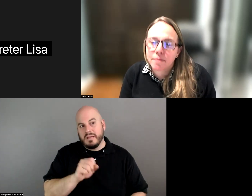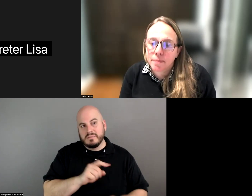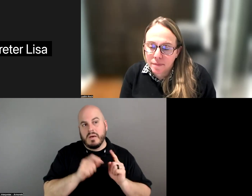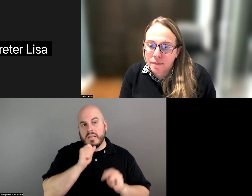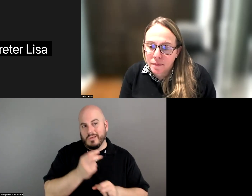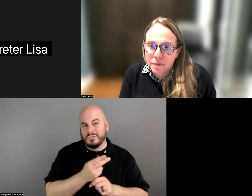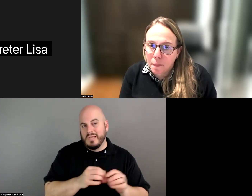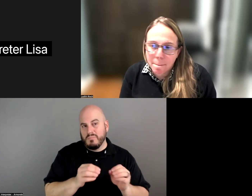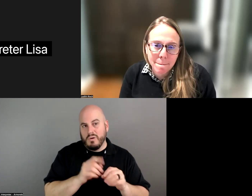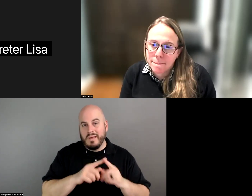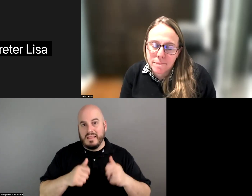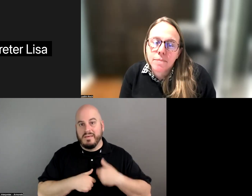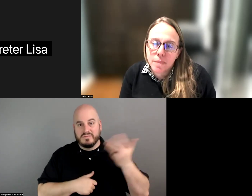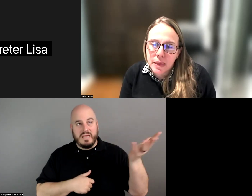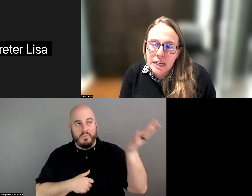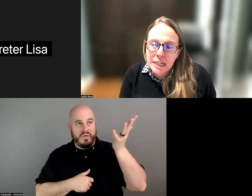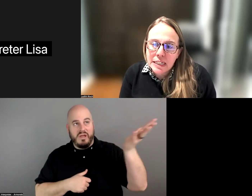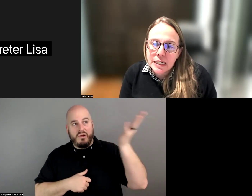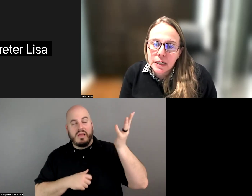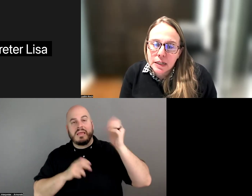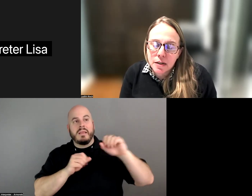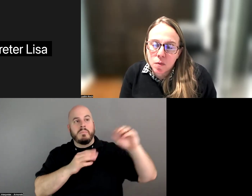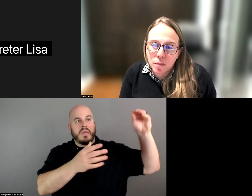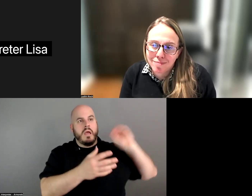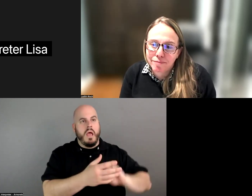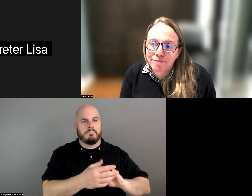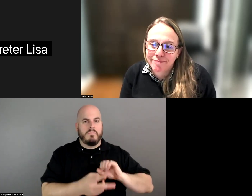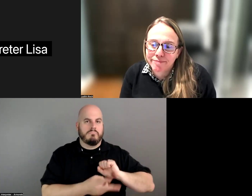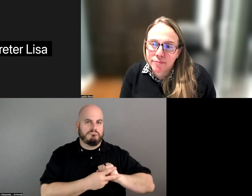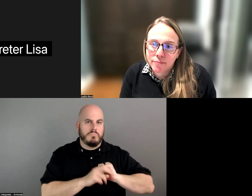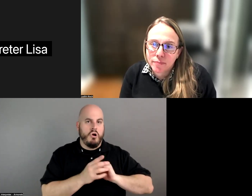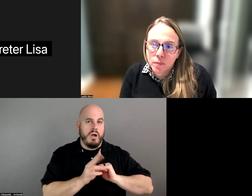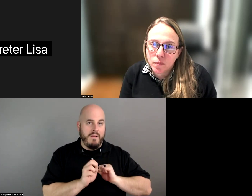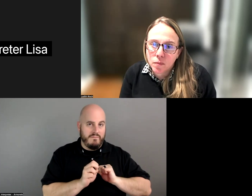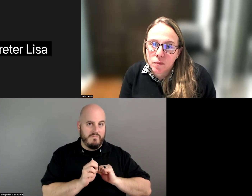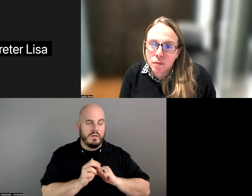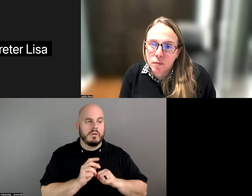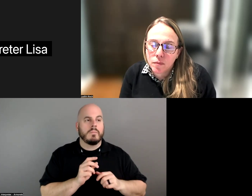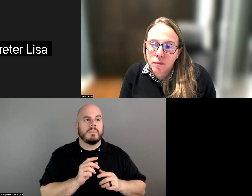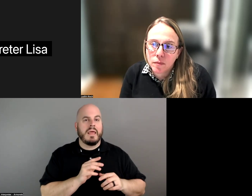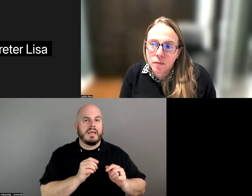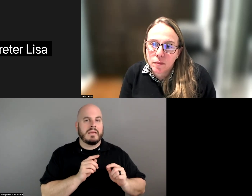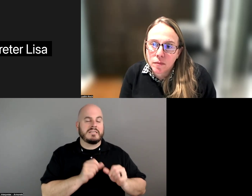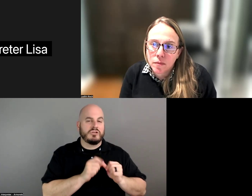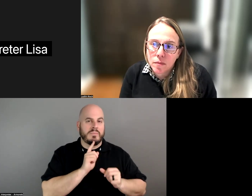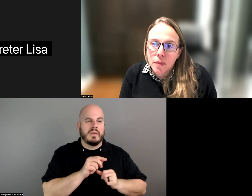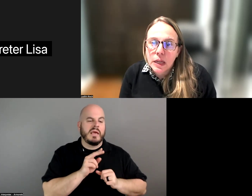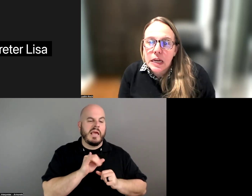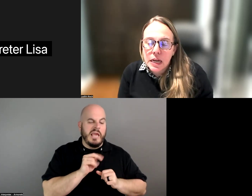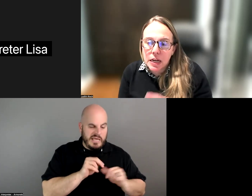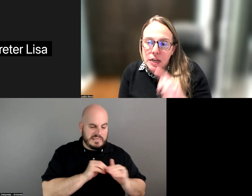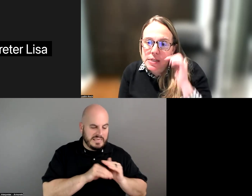but it lives out there. Can it be archived and continue to be inaccessible and not need to be